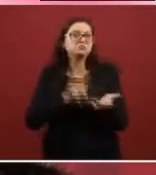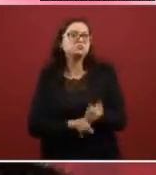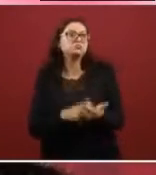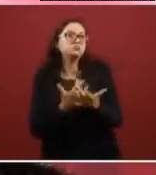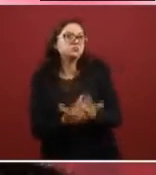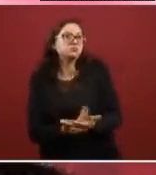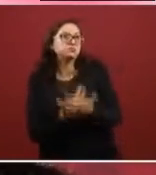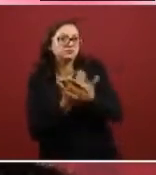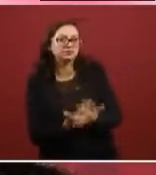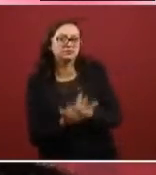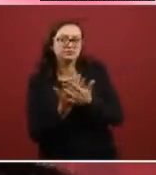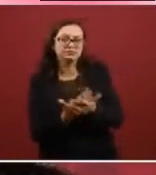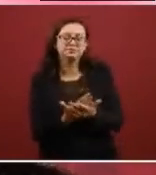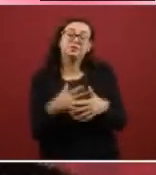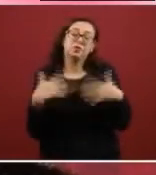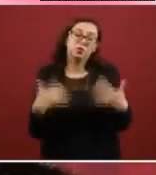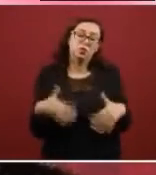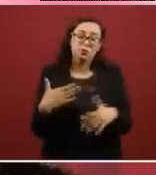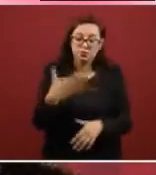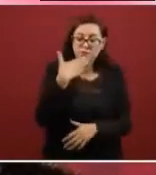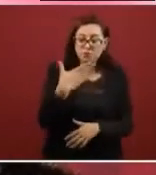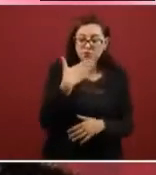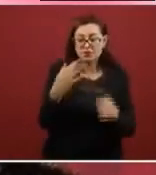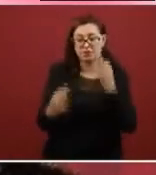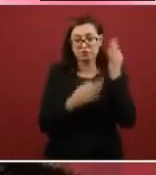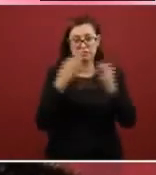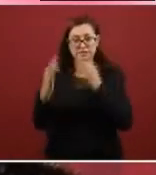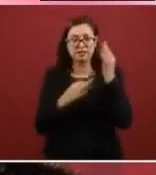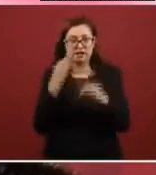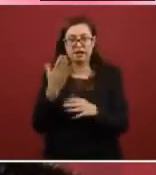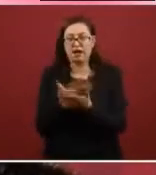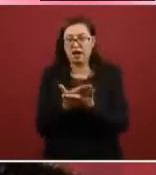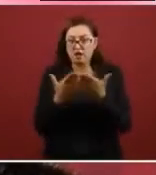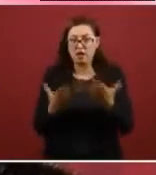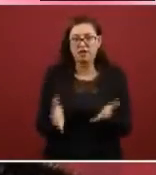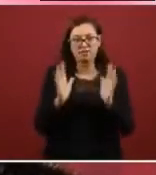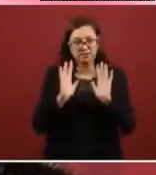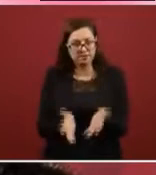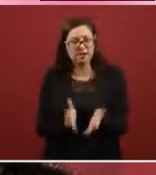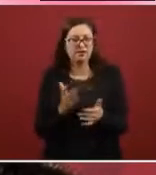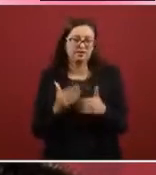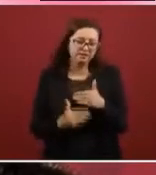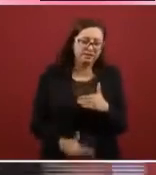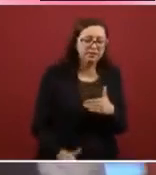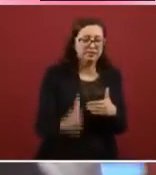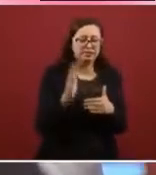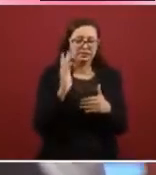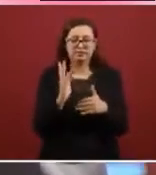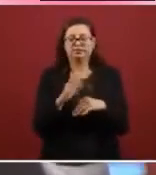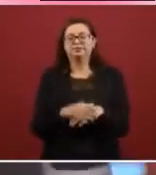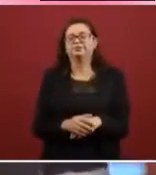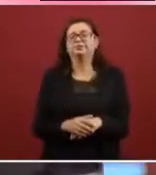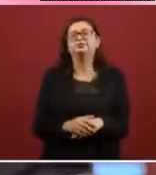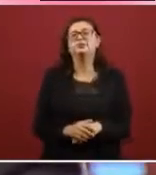some are waiting. This is good news because we hadn't done that. Entonces son 16 albergues. So there's